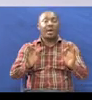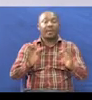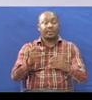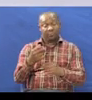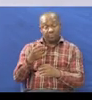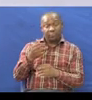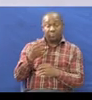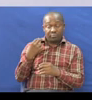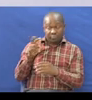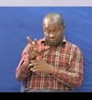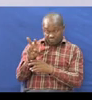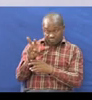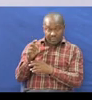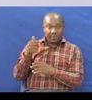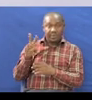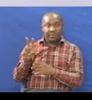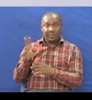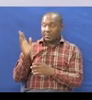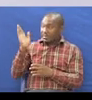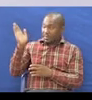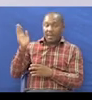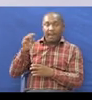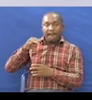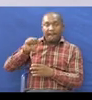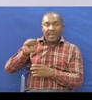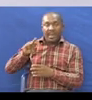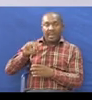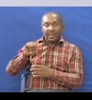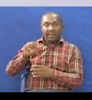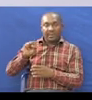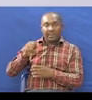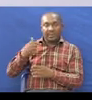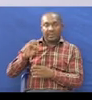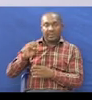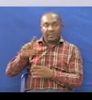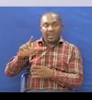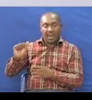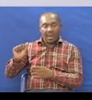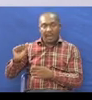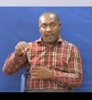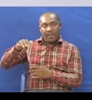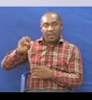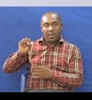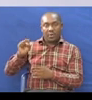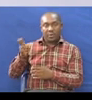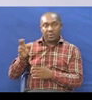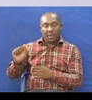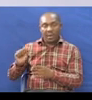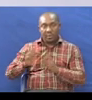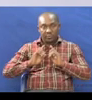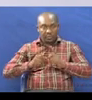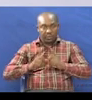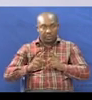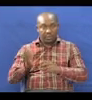now. My name is Teacher Stella Mosha, teaching social study in Standard 4. It's my pleasure to have